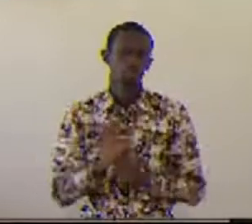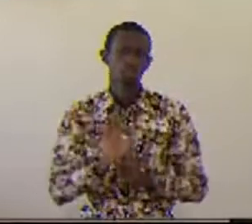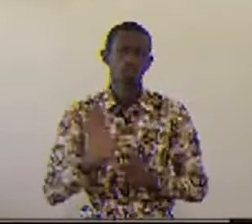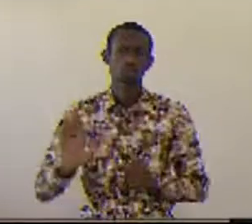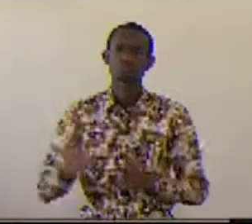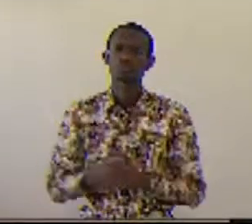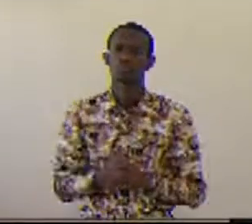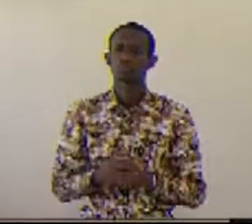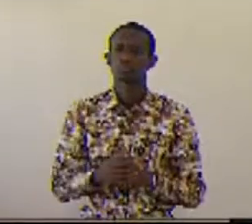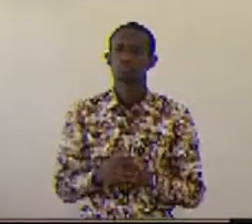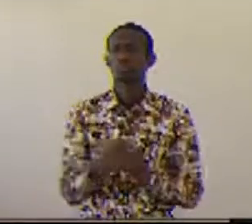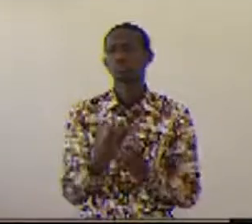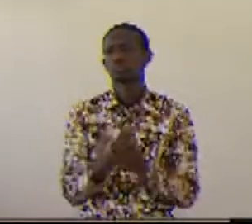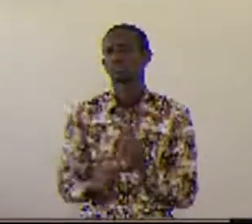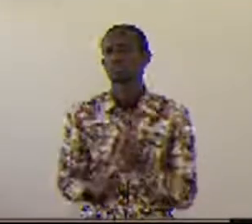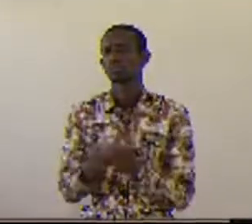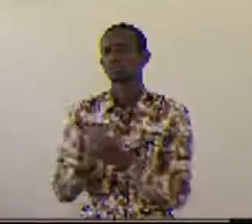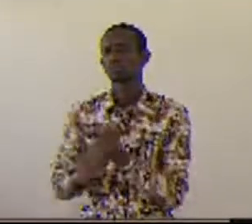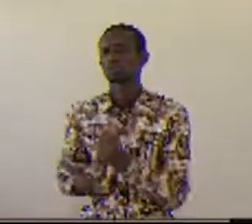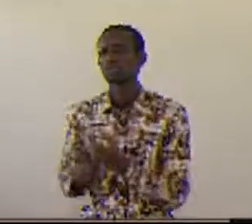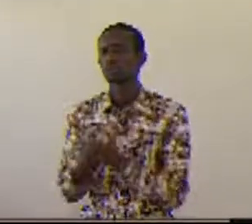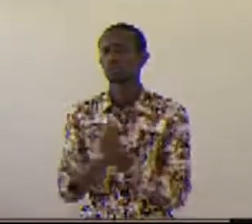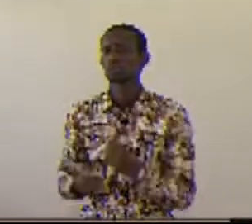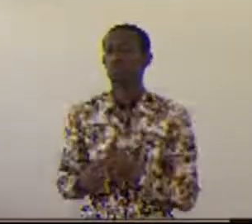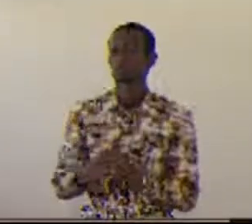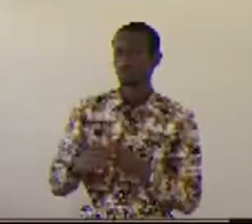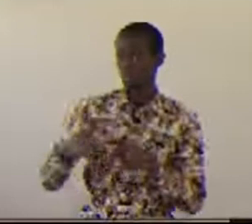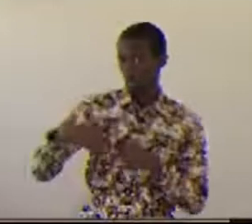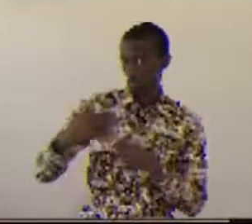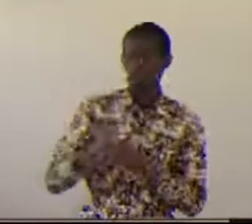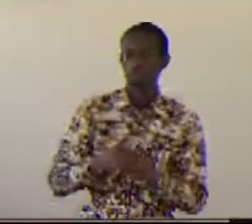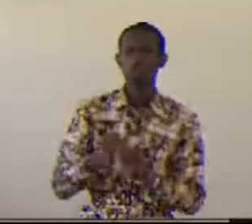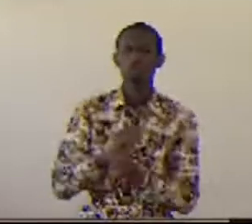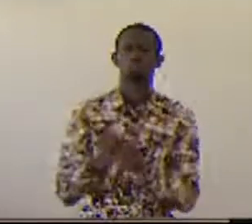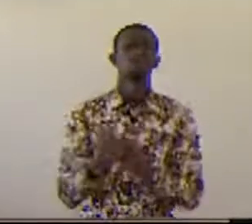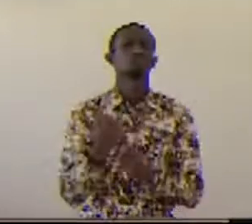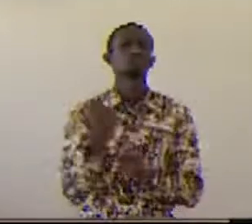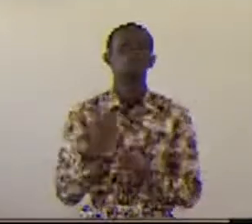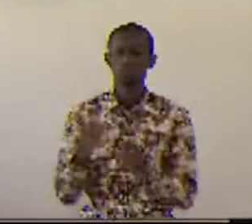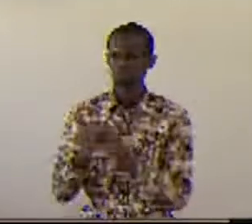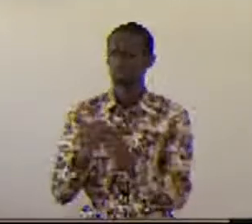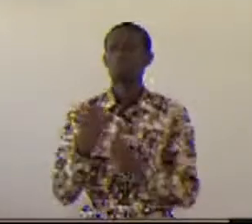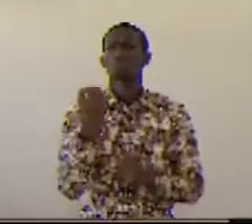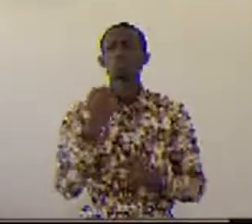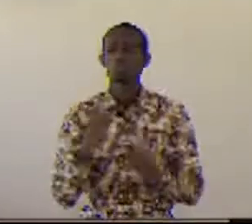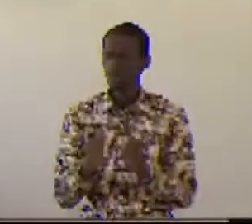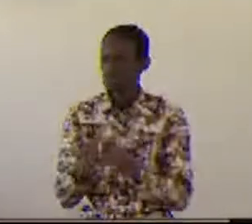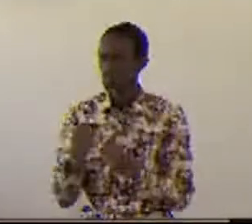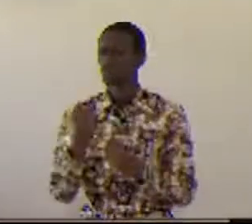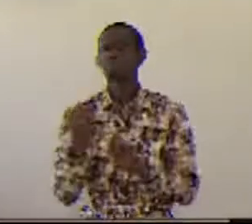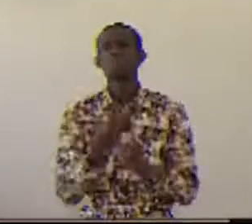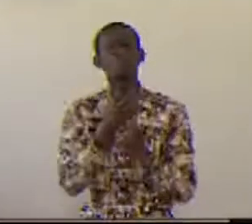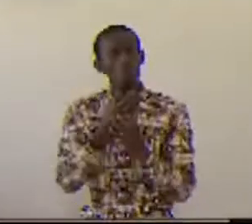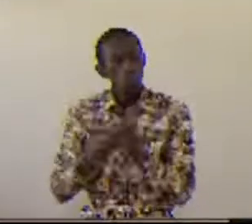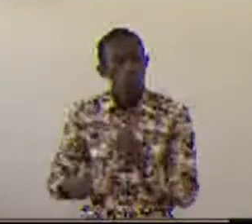decreasing. It is becoming harder and harder to remove electrons from atoms.